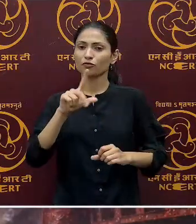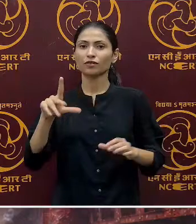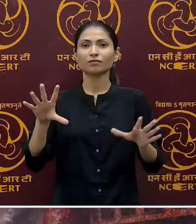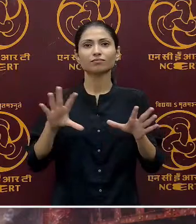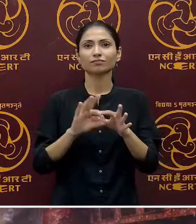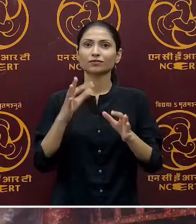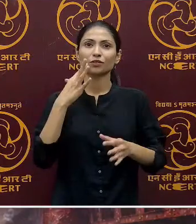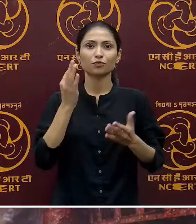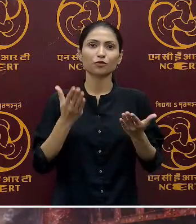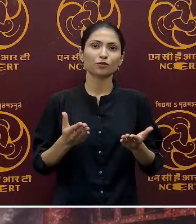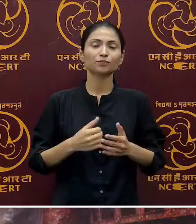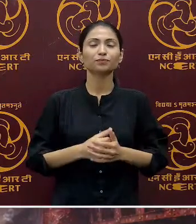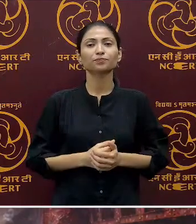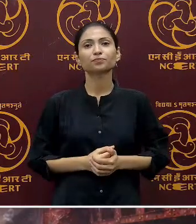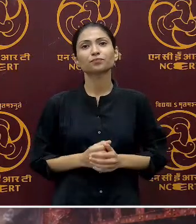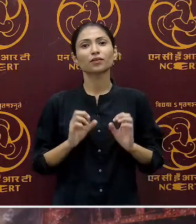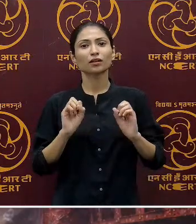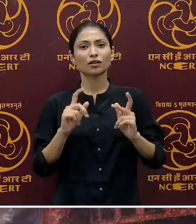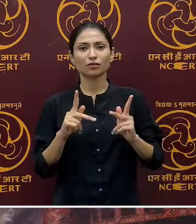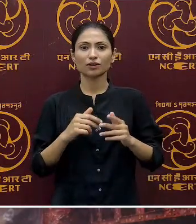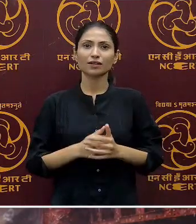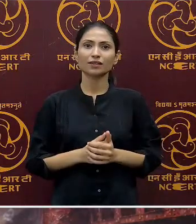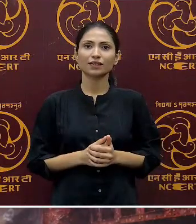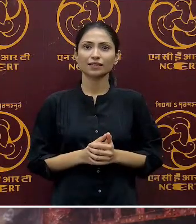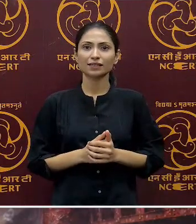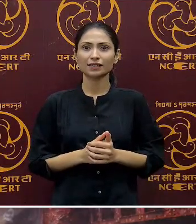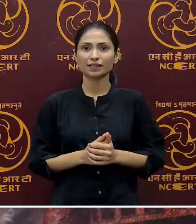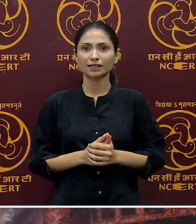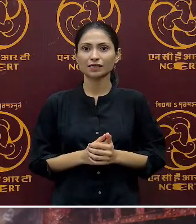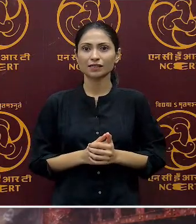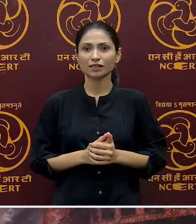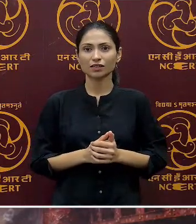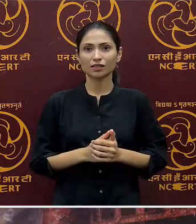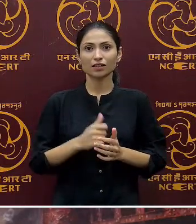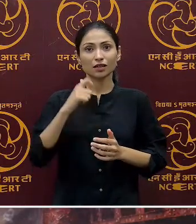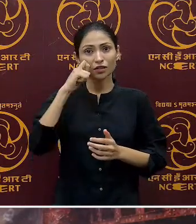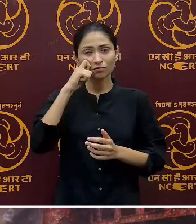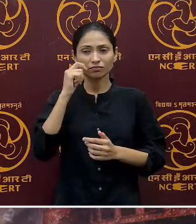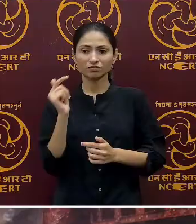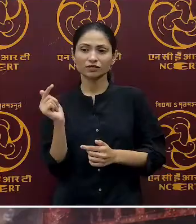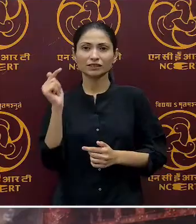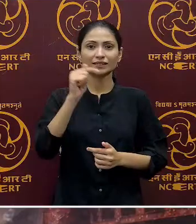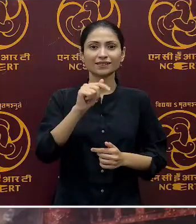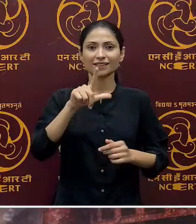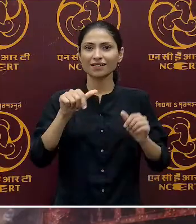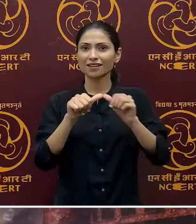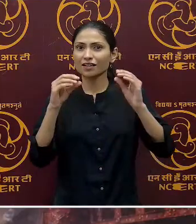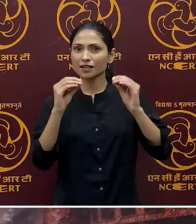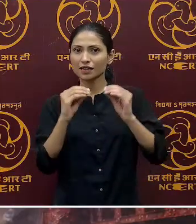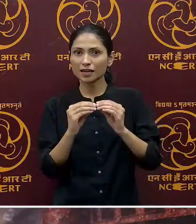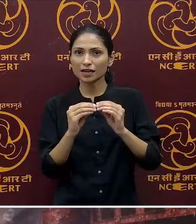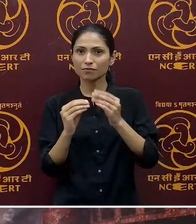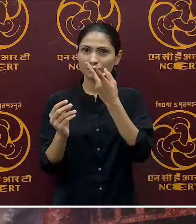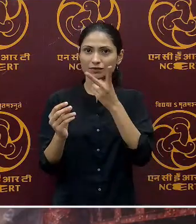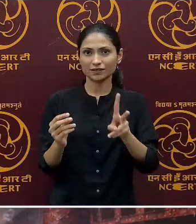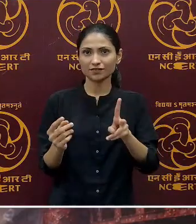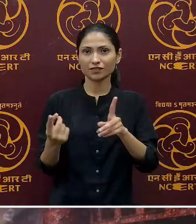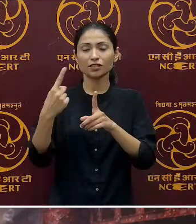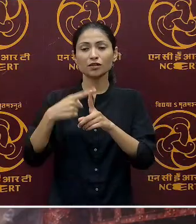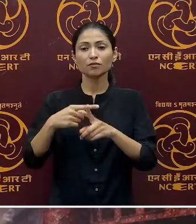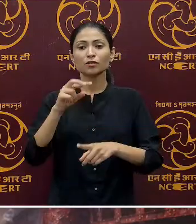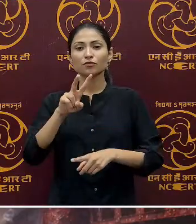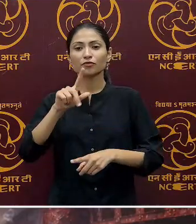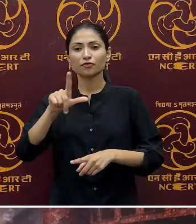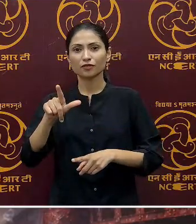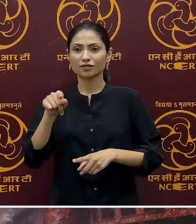certain reasons, the difference between the physical lab and the virtual labs? Why is virtual labs a little better and